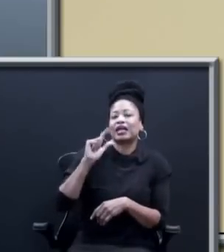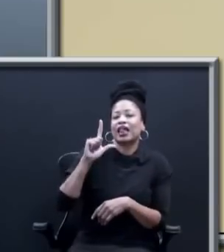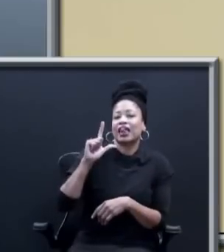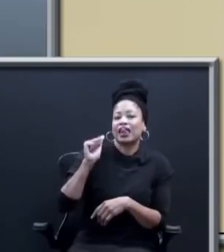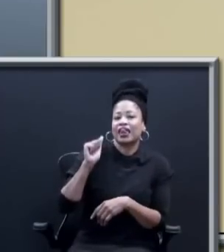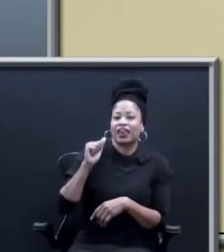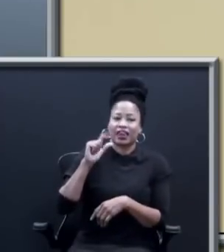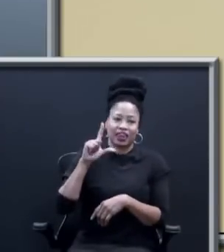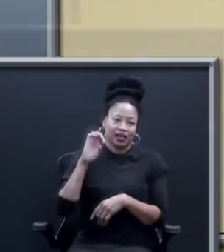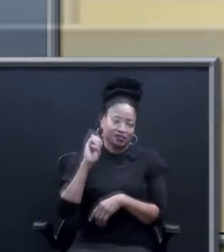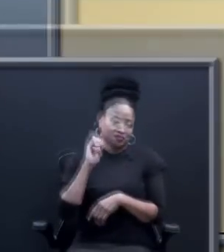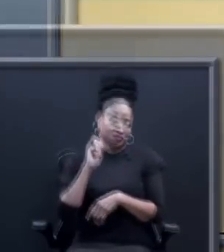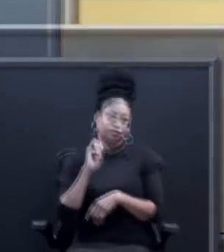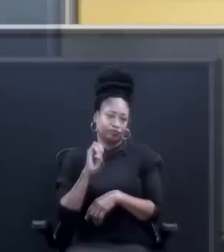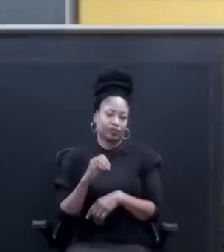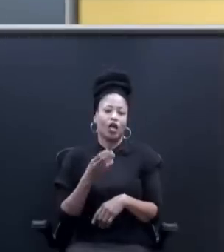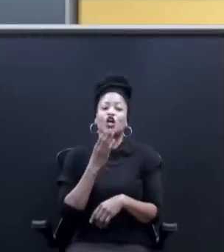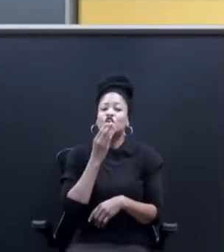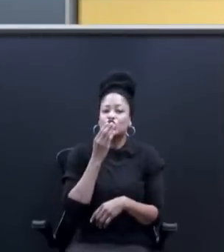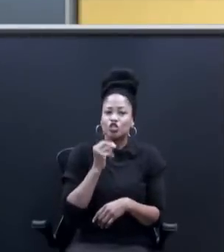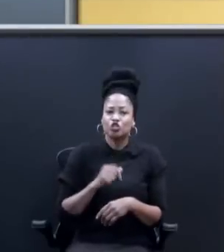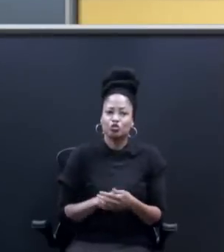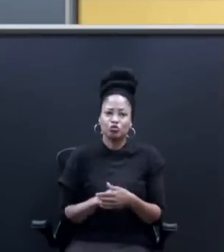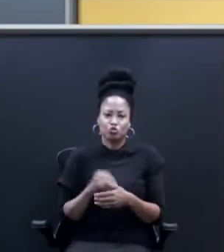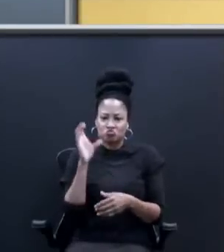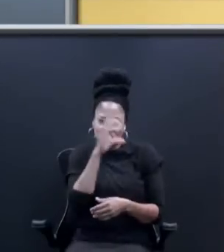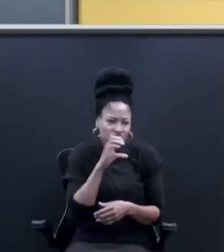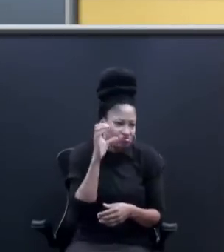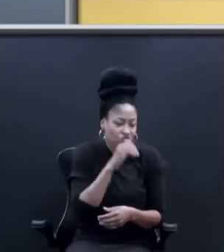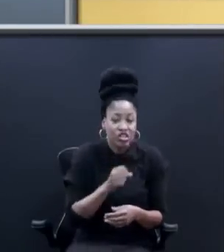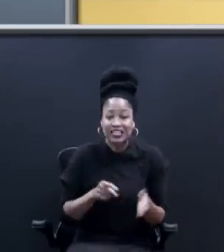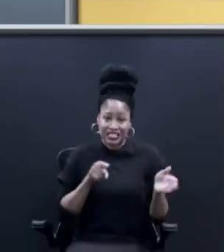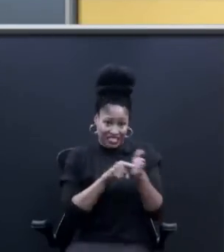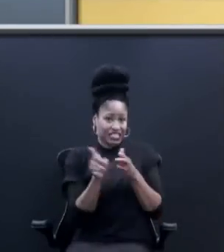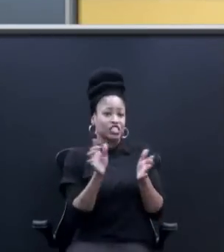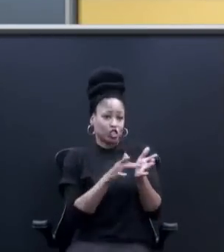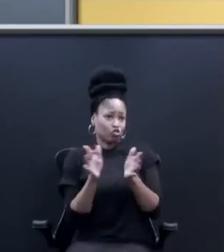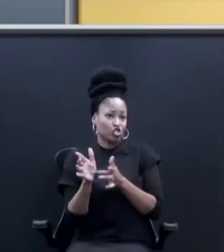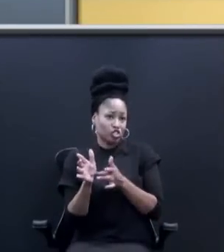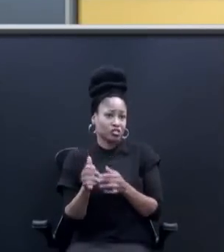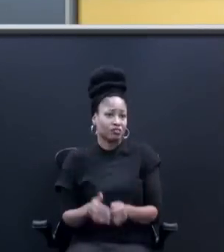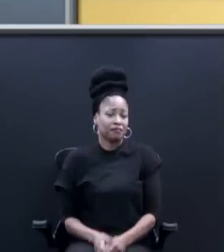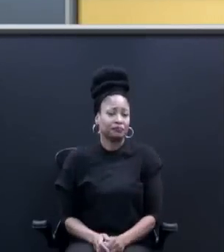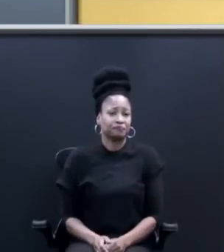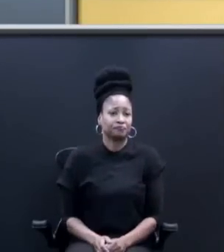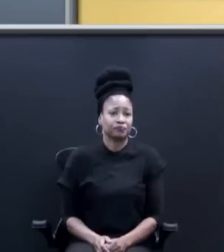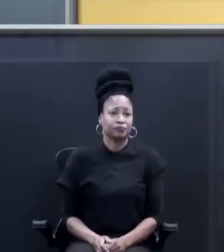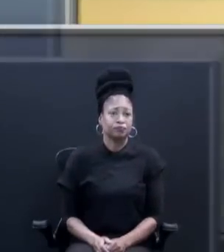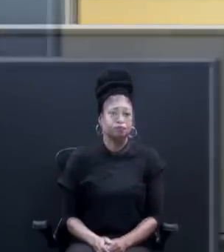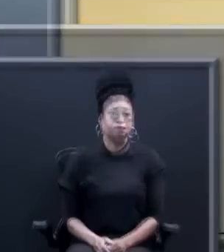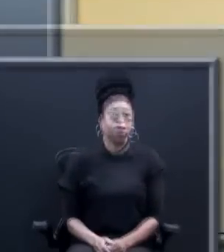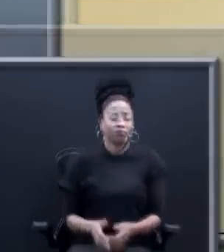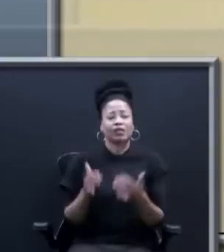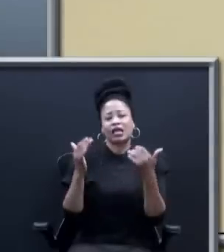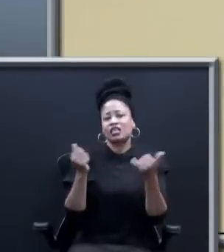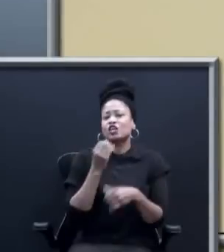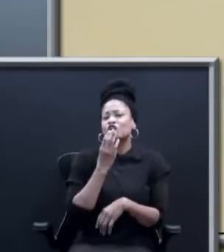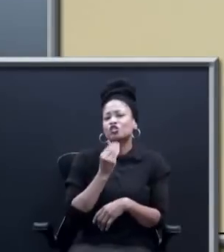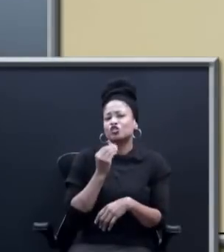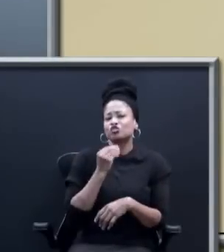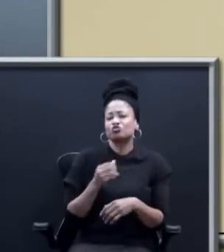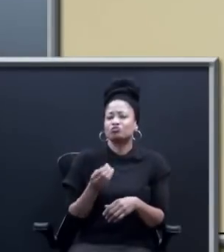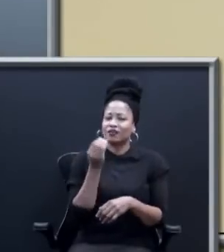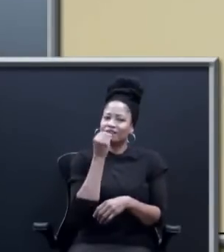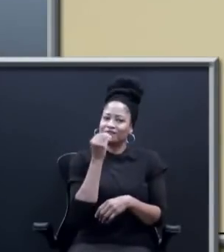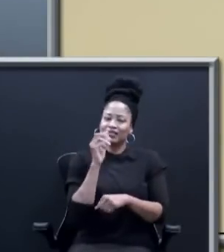So in every generation, Israel had hated Jesus. Ain't that something? Go ahead and finish that. Now the Jews' Feast of